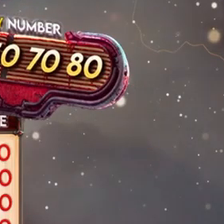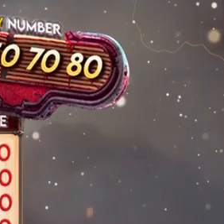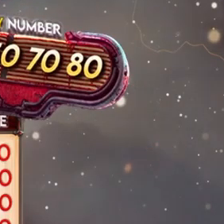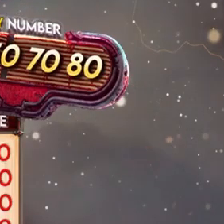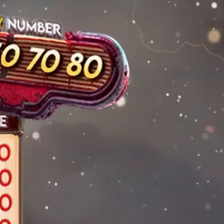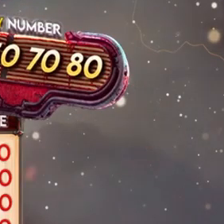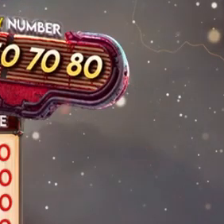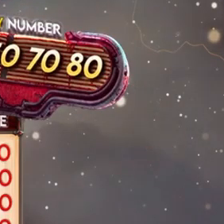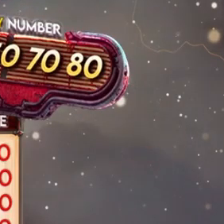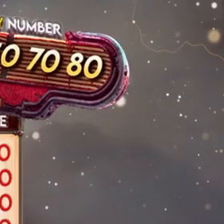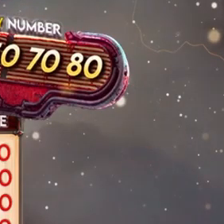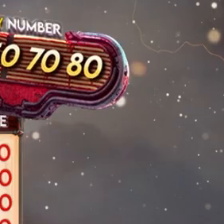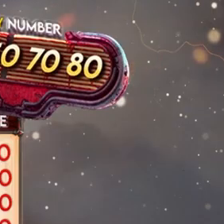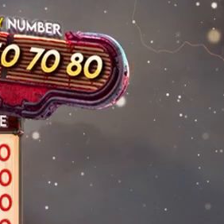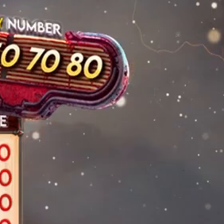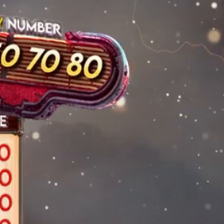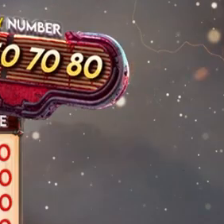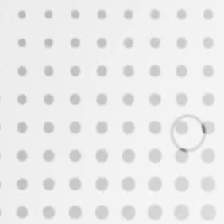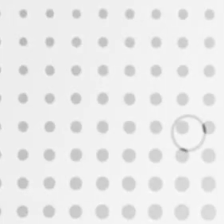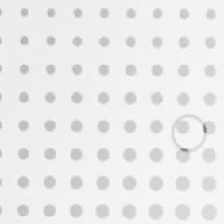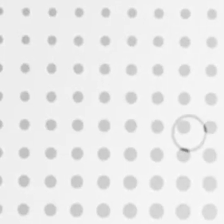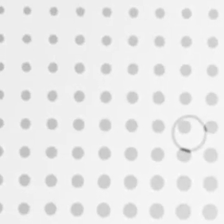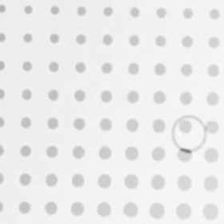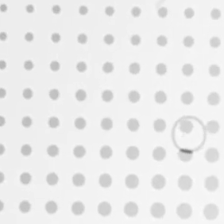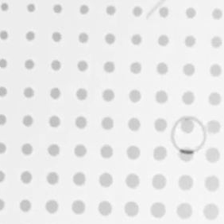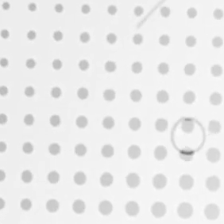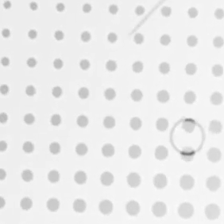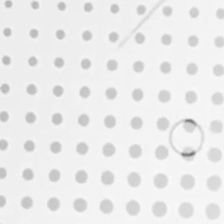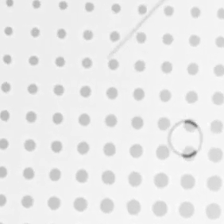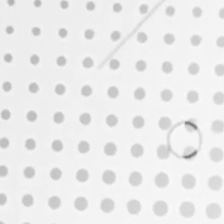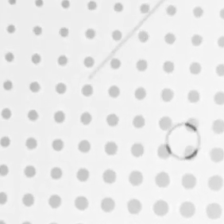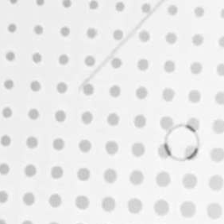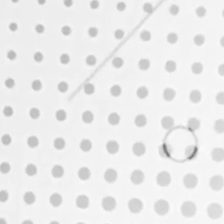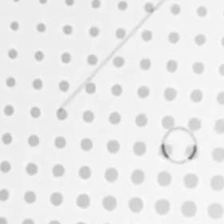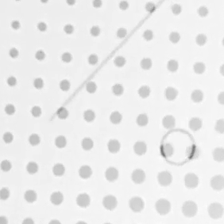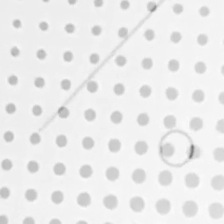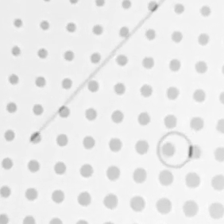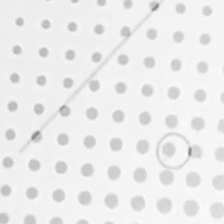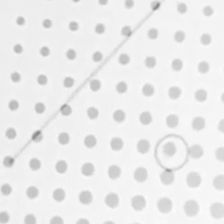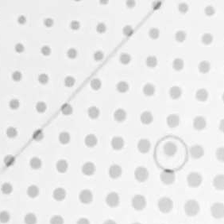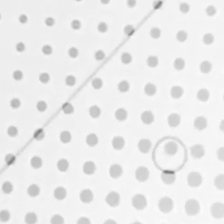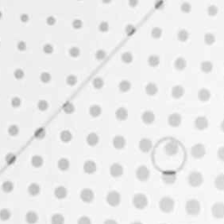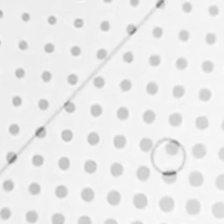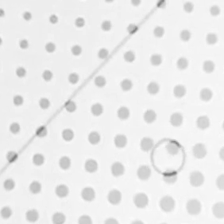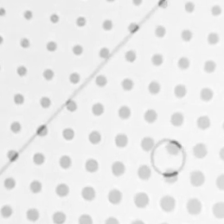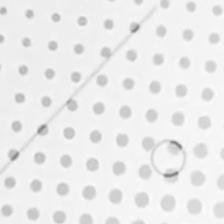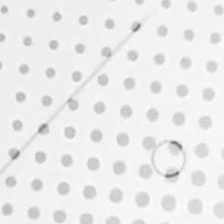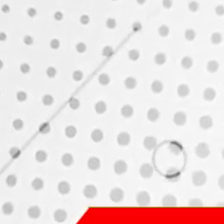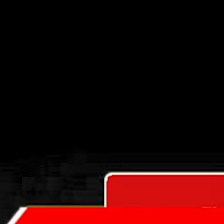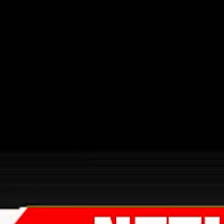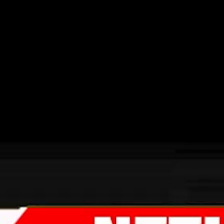December 2nd Nelum Pokunede Rakiyawanni Arakshawa Piliganeema Shramaye Gauruwe Salasadimata Garusaru Obatulin